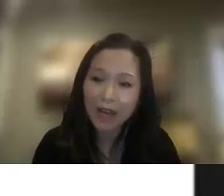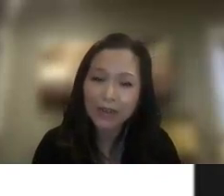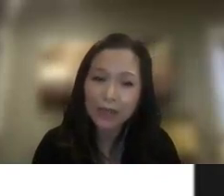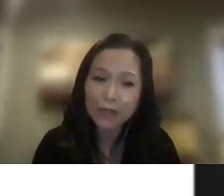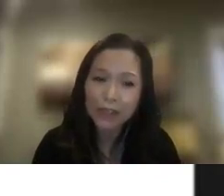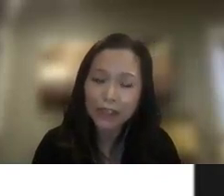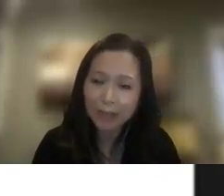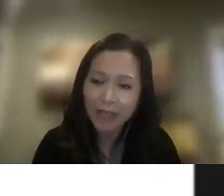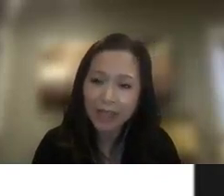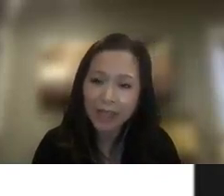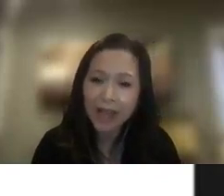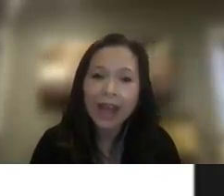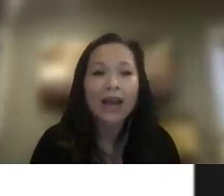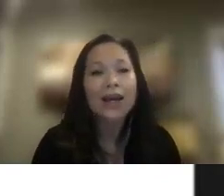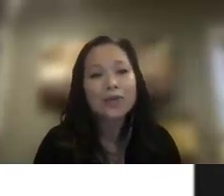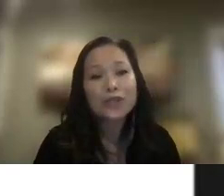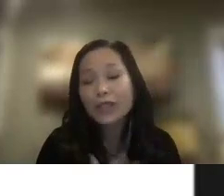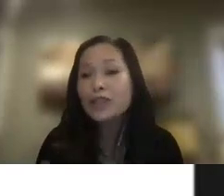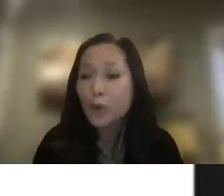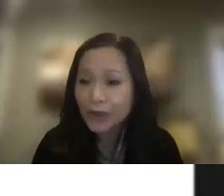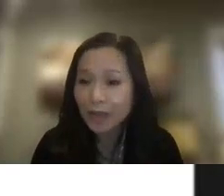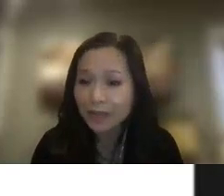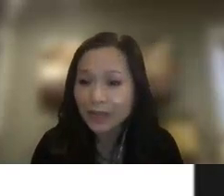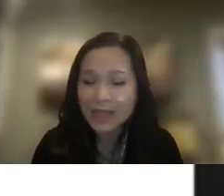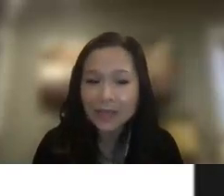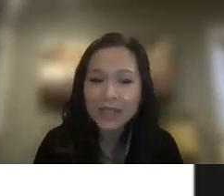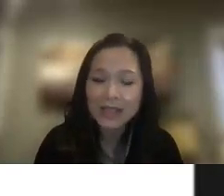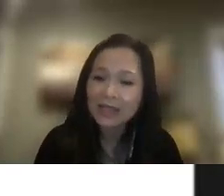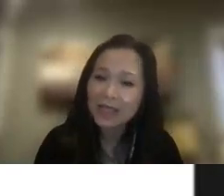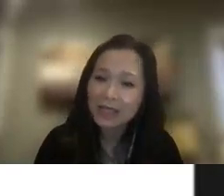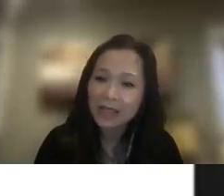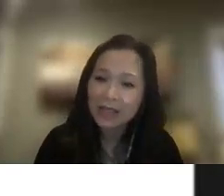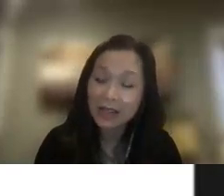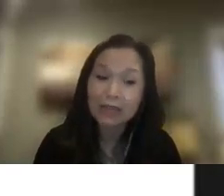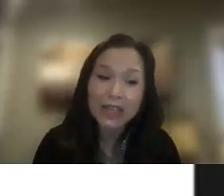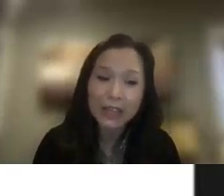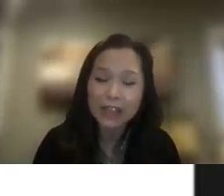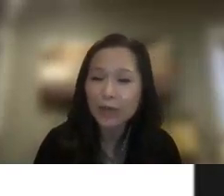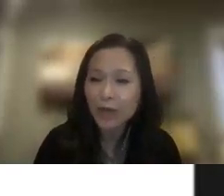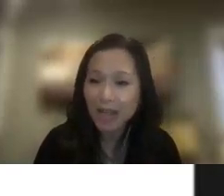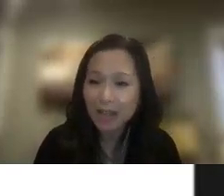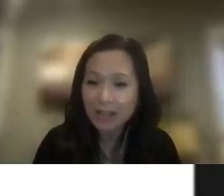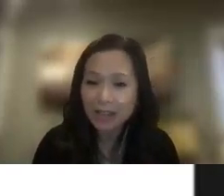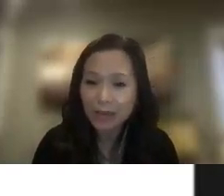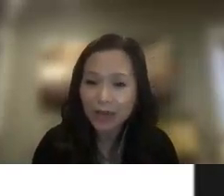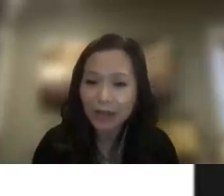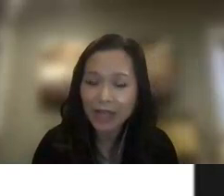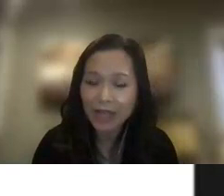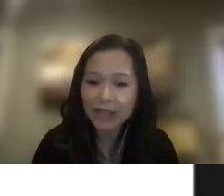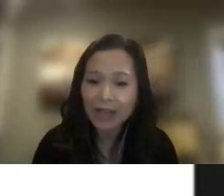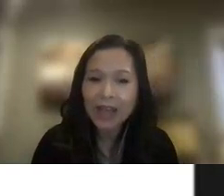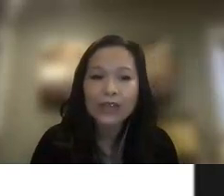care providers in British Columbia to really support them in some of these activities that I've mentioned, some of the practices that